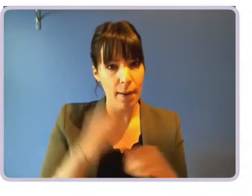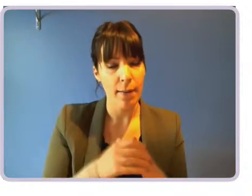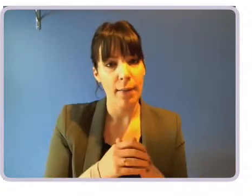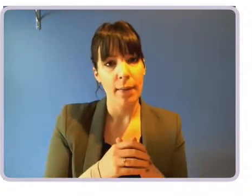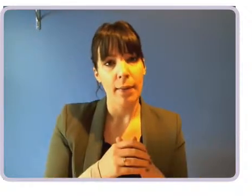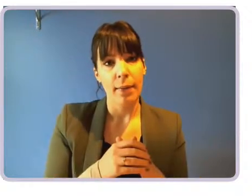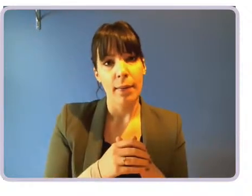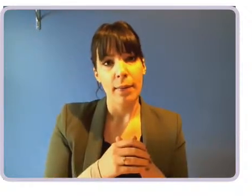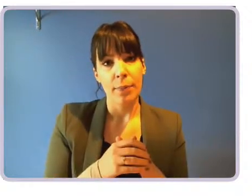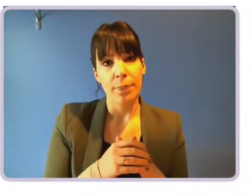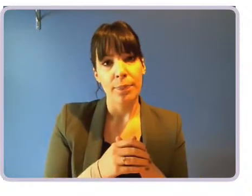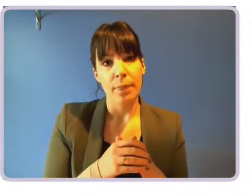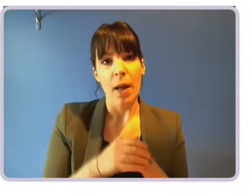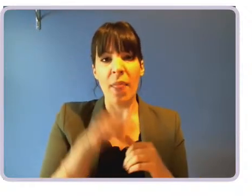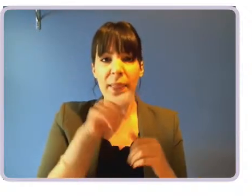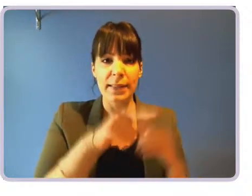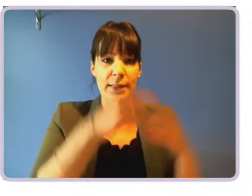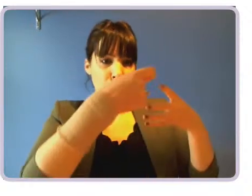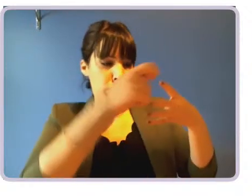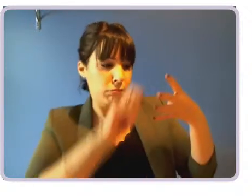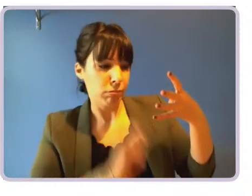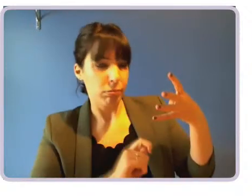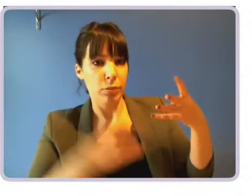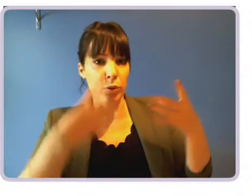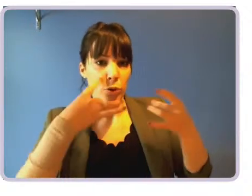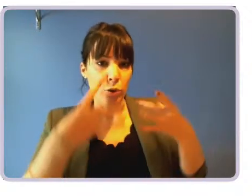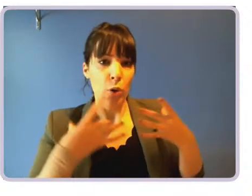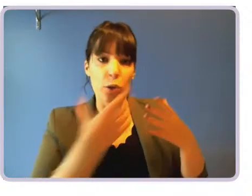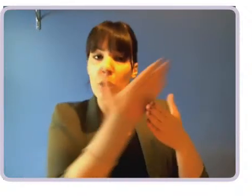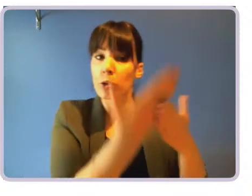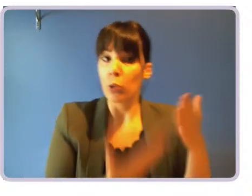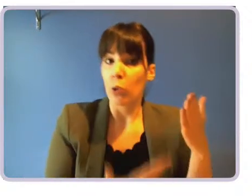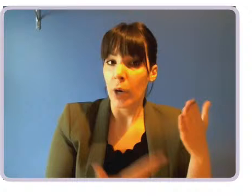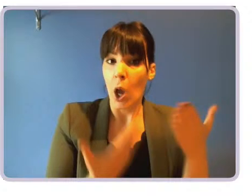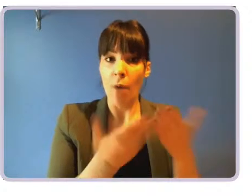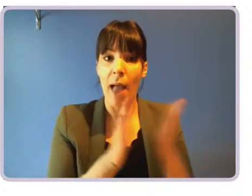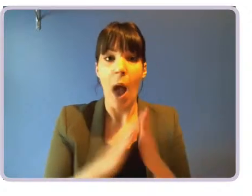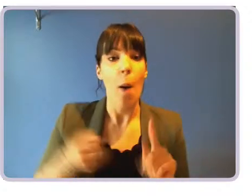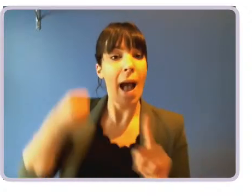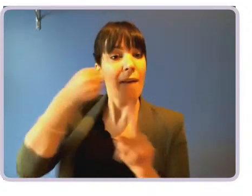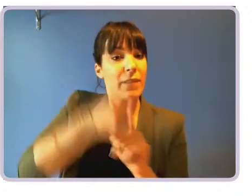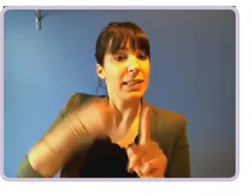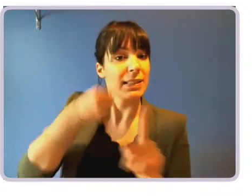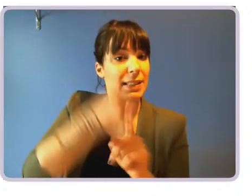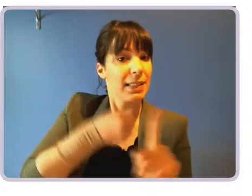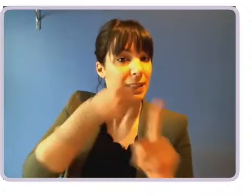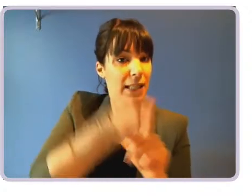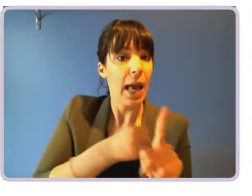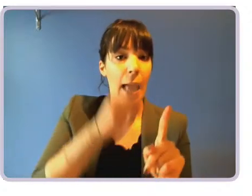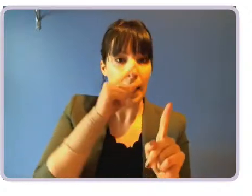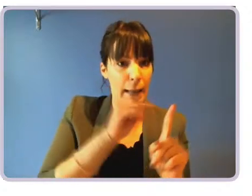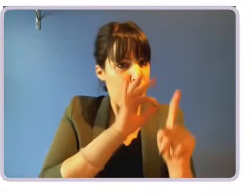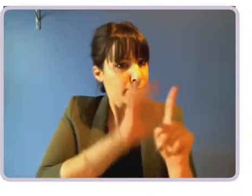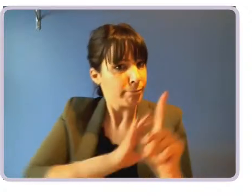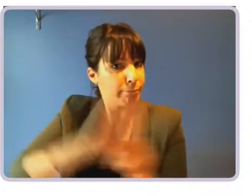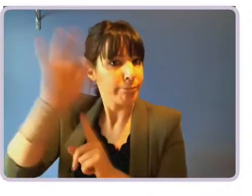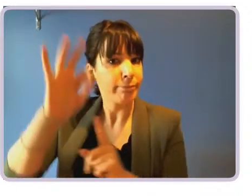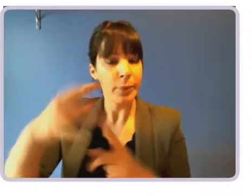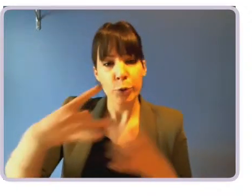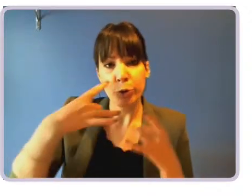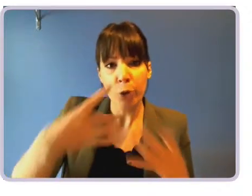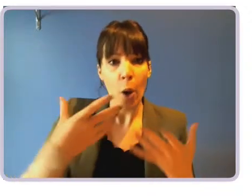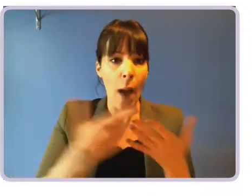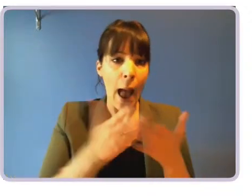it tells the power of advocacy, the power of advocates working together, the power of advocates working with academics, the power